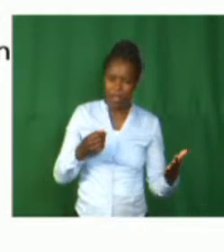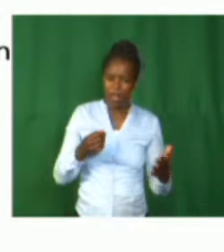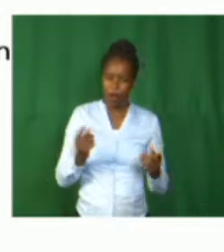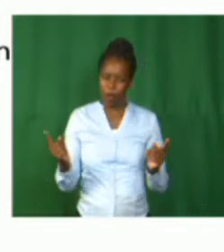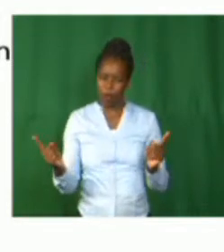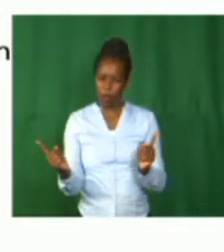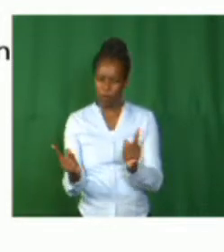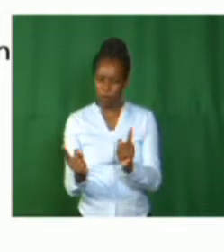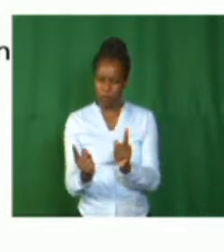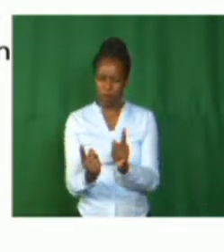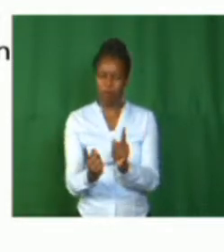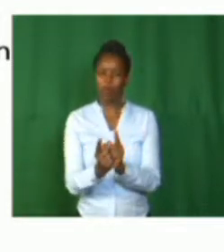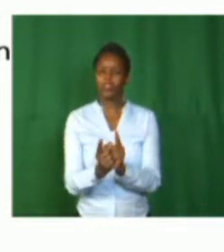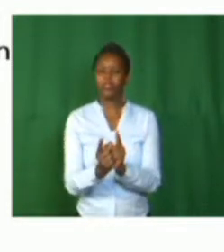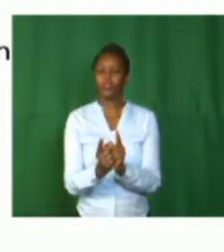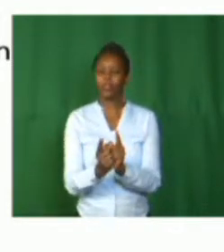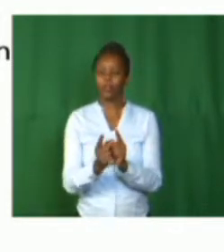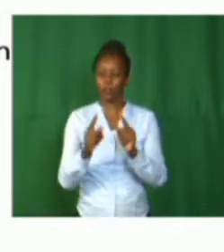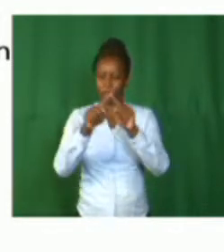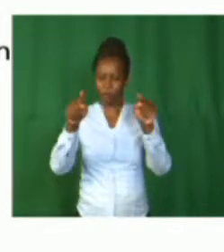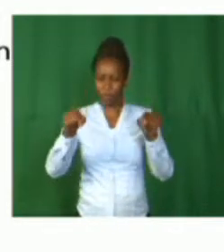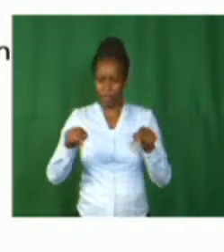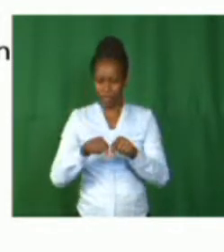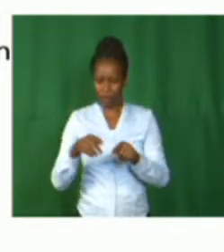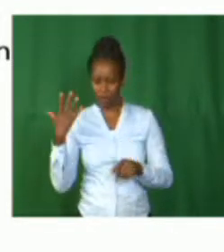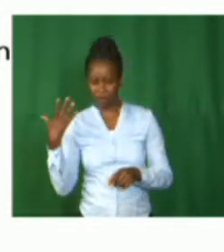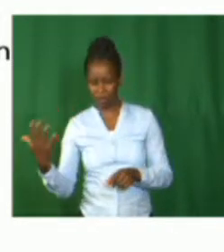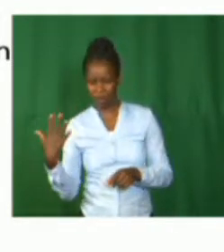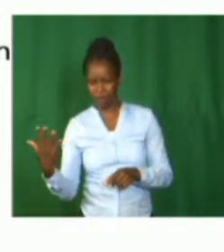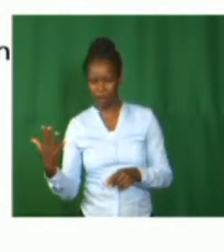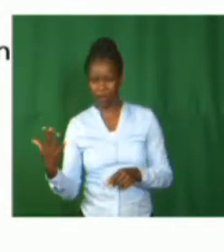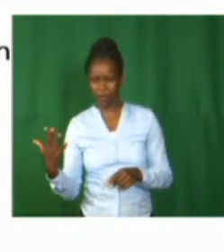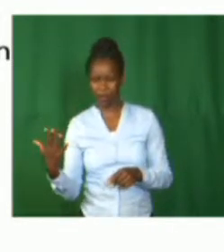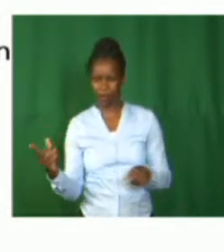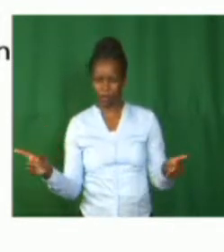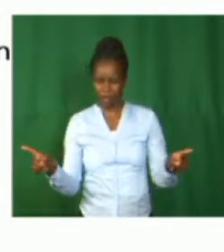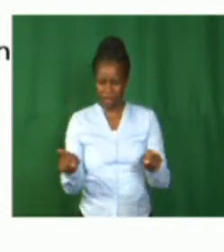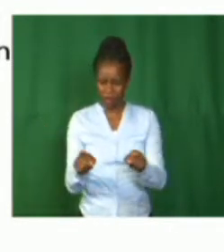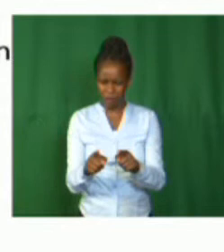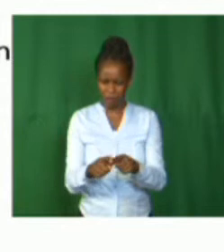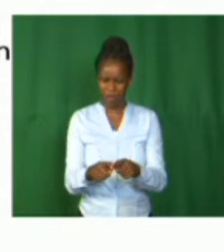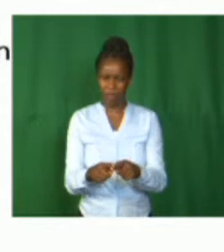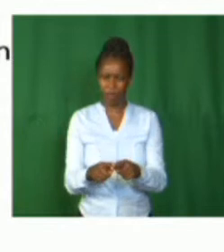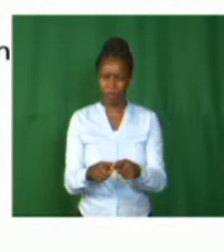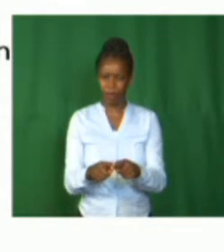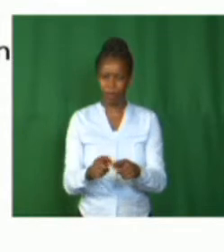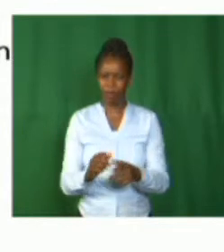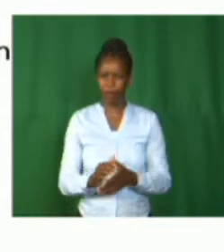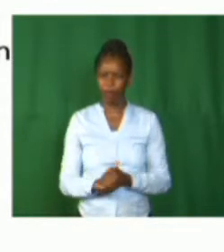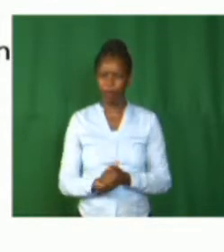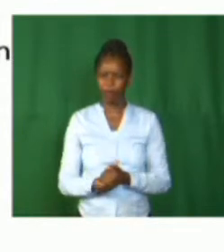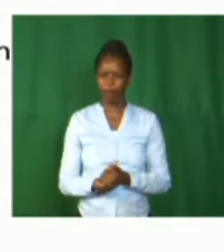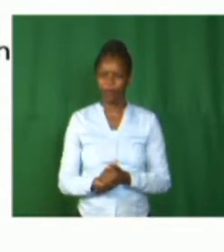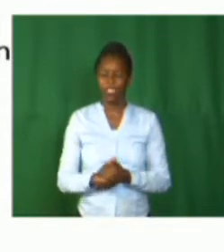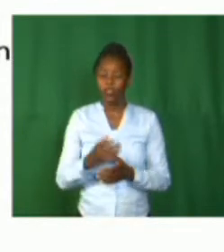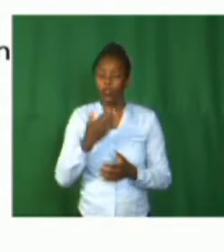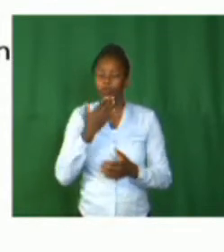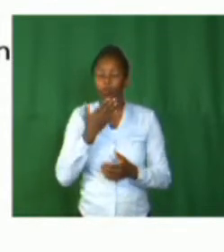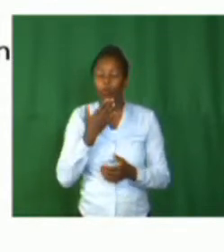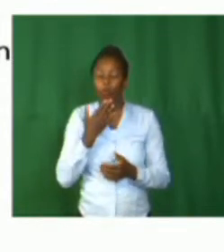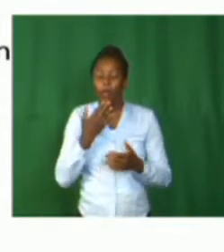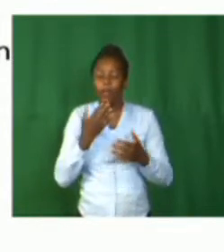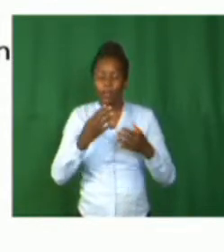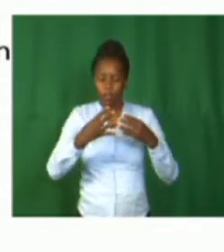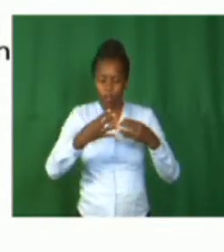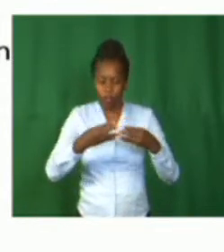meets the graph of the equation on the right hand side. So basically when we are solving a quadratic